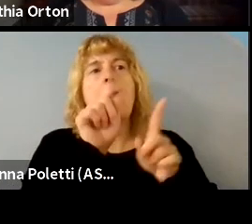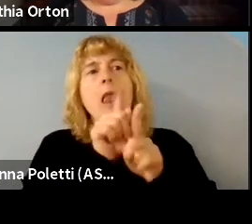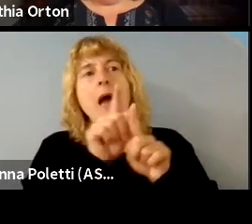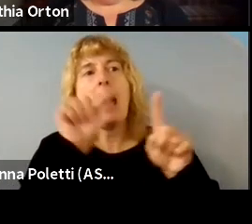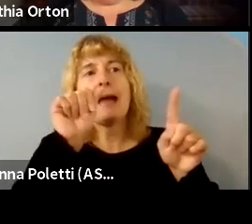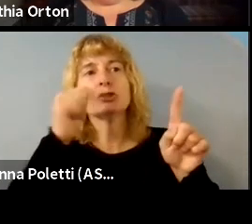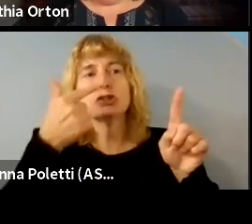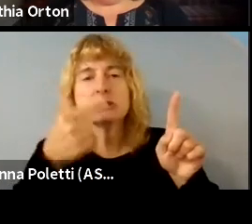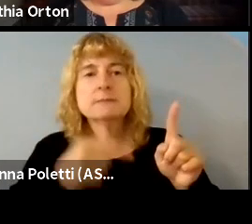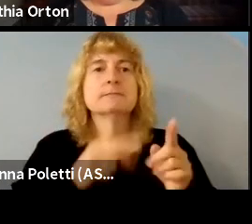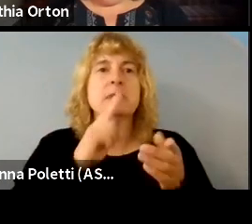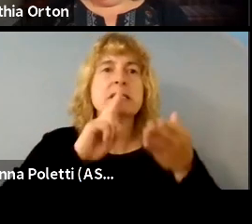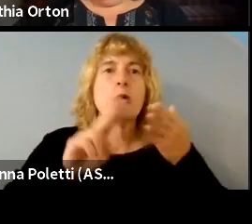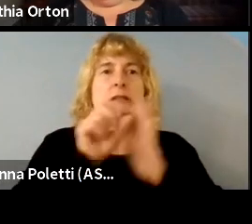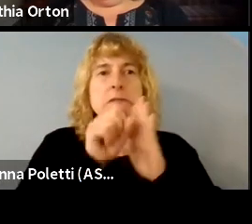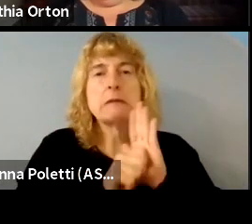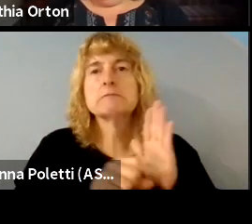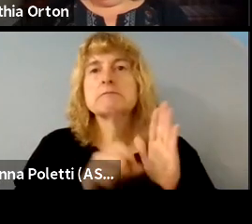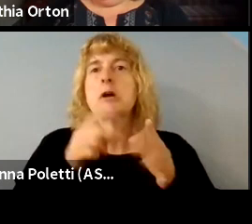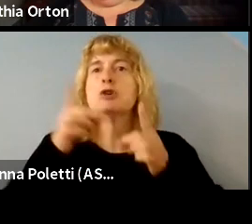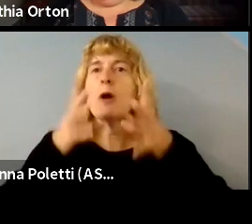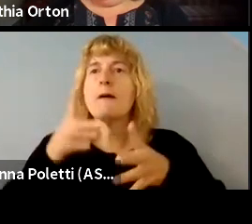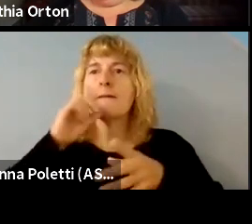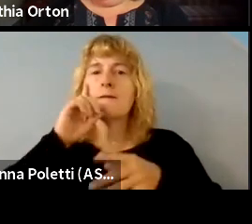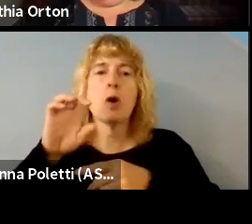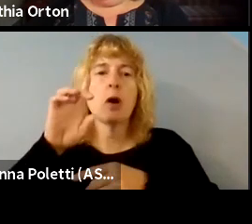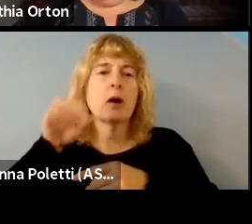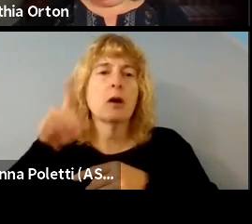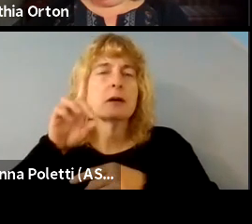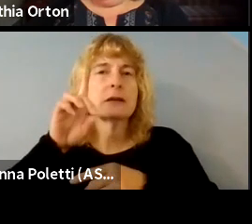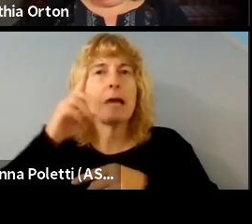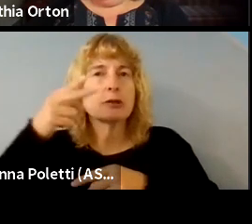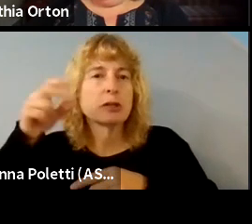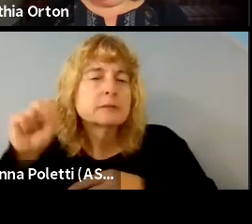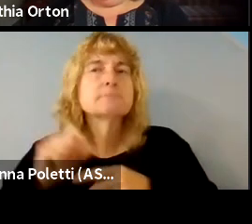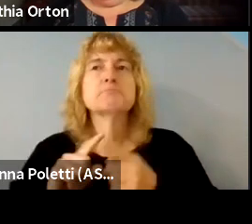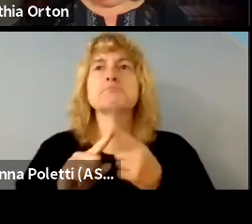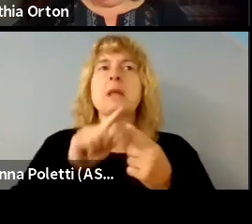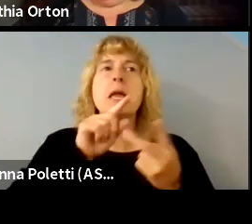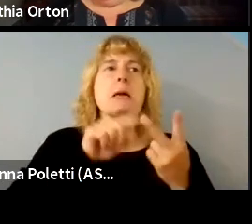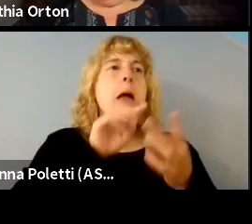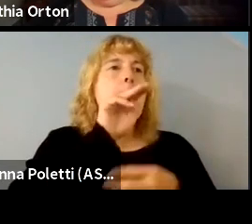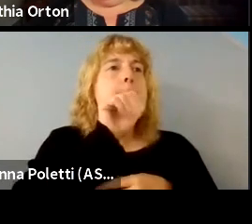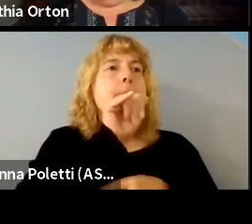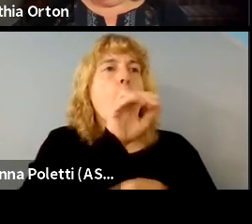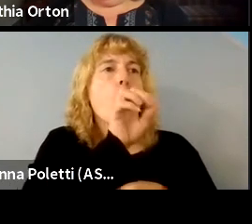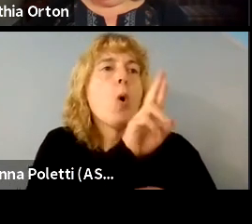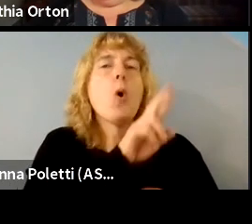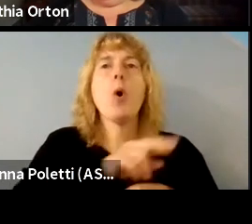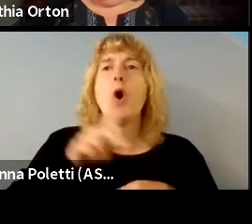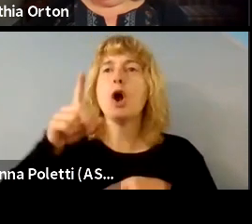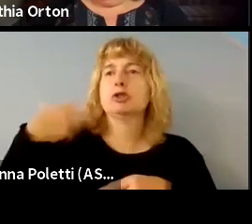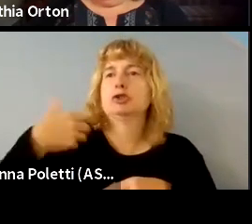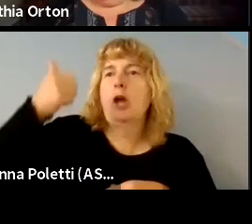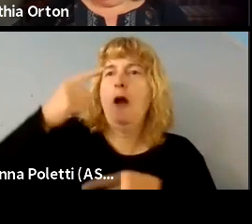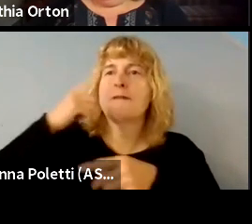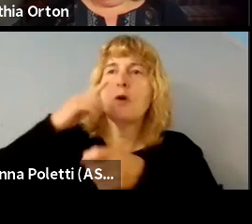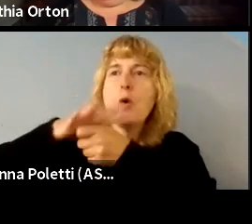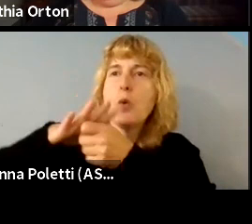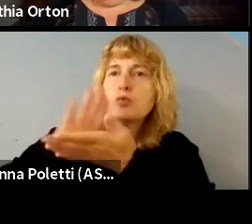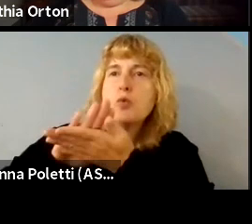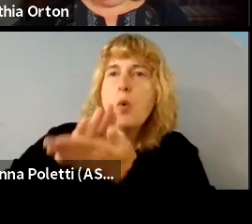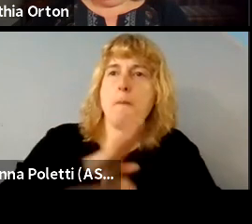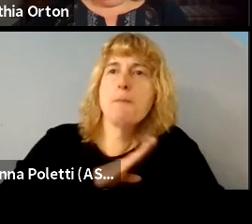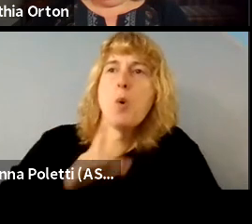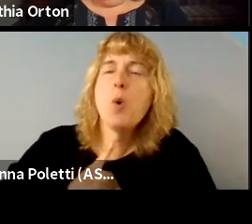Secretary of State, the Director of the Department of Health and Human Services, the Mayor of the city, the Chair of the local school board, the prosecutor for this county